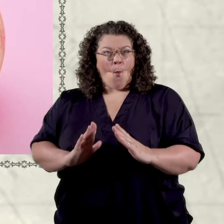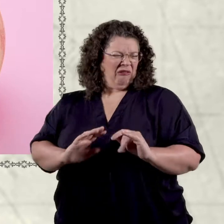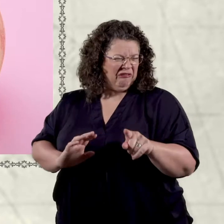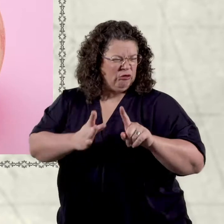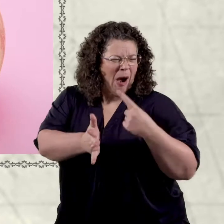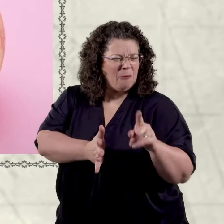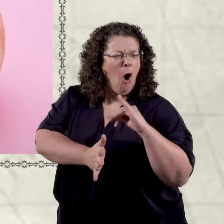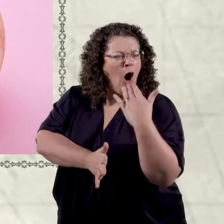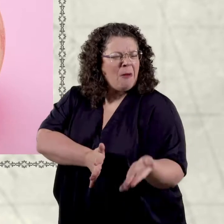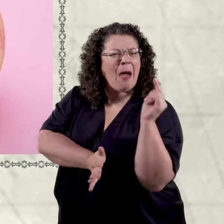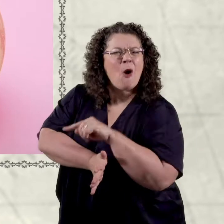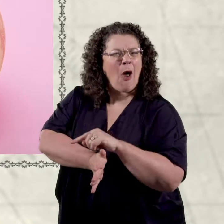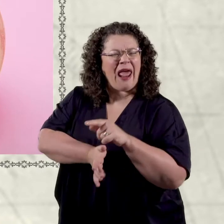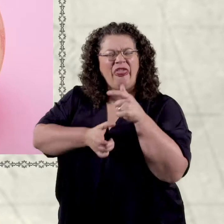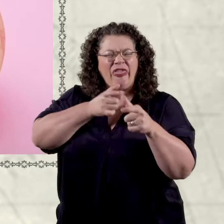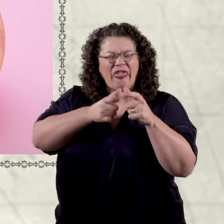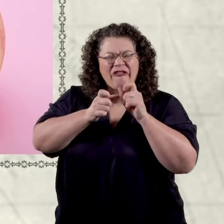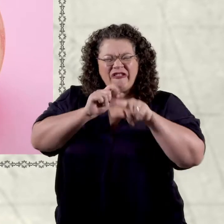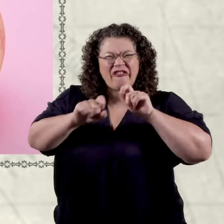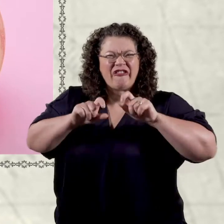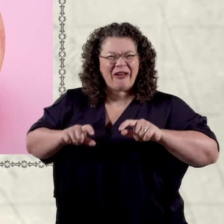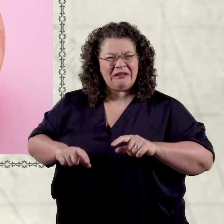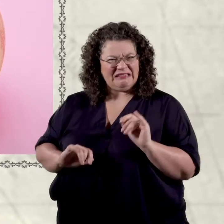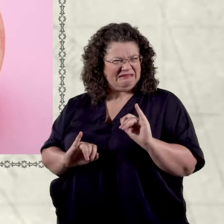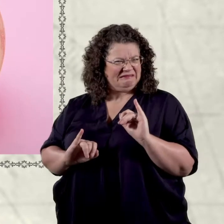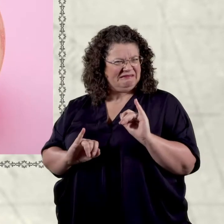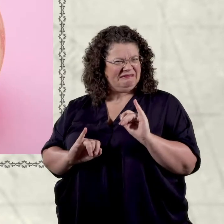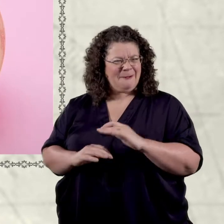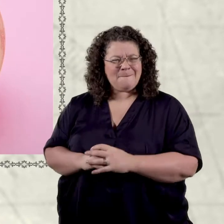you horrible little boy.